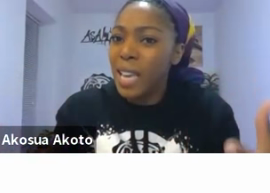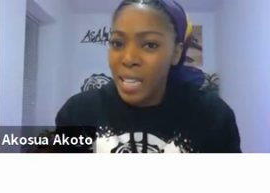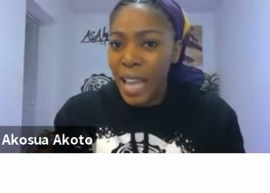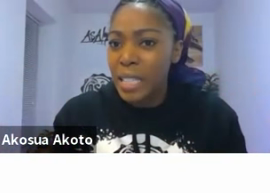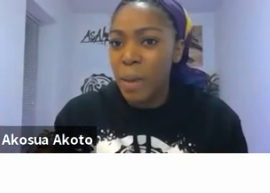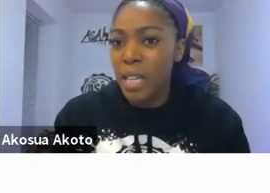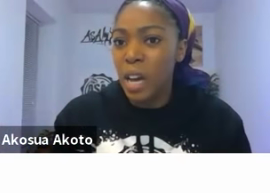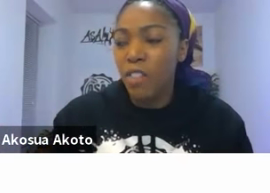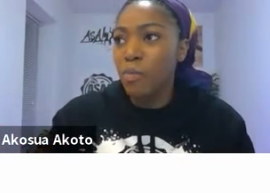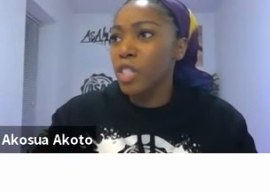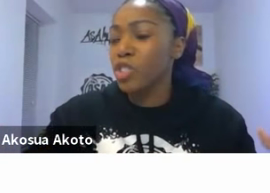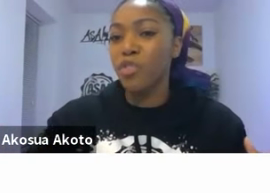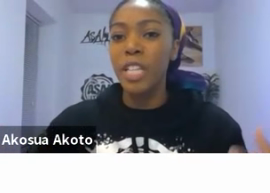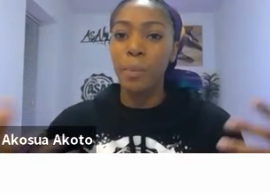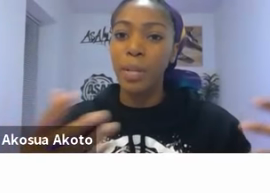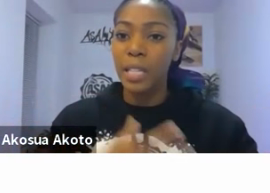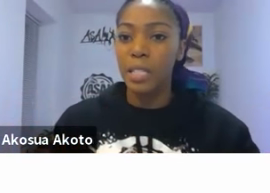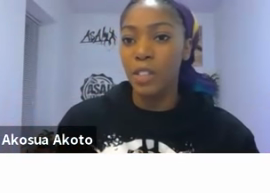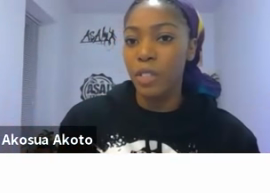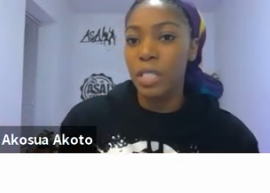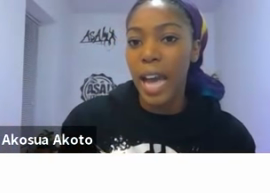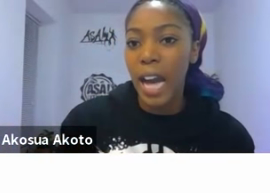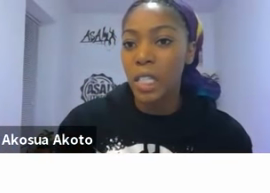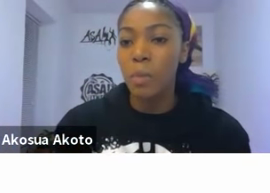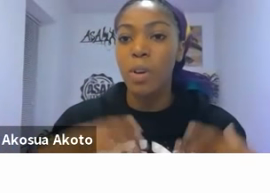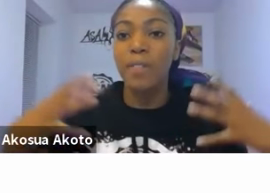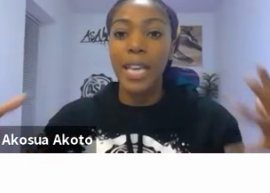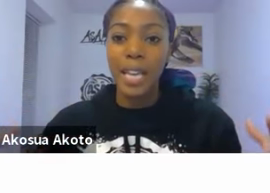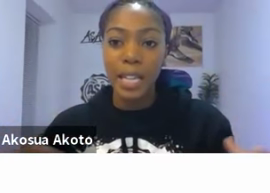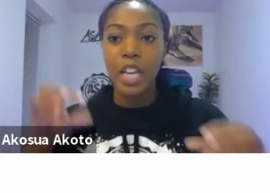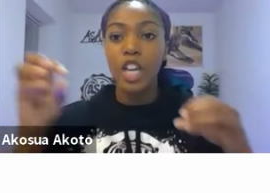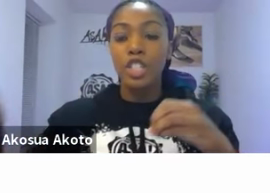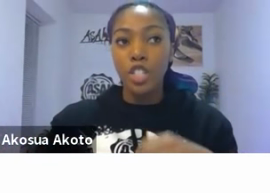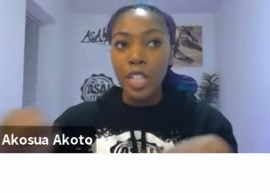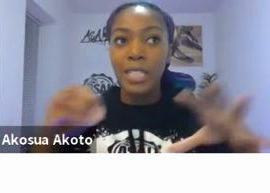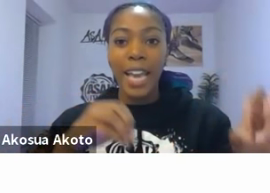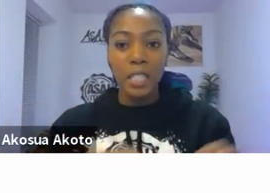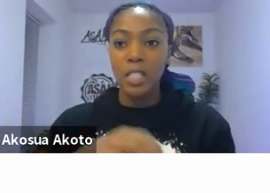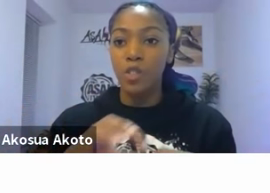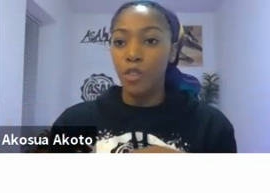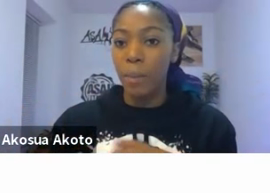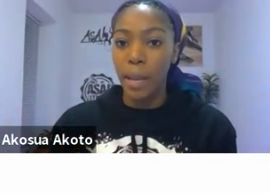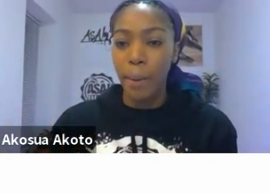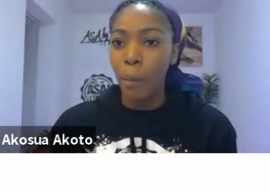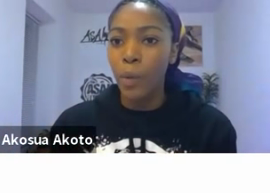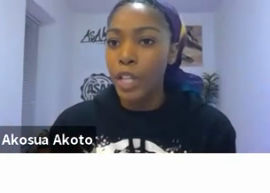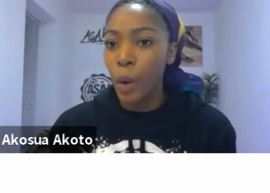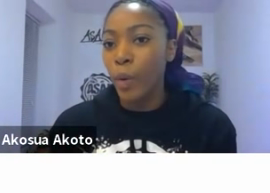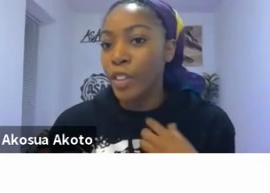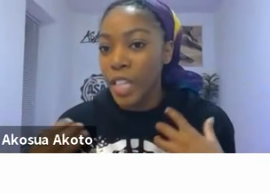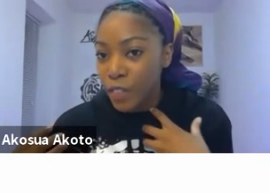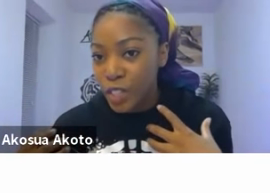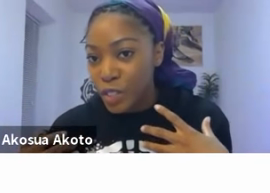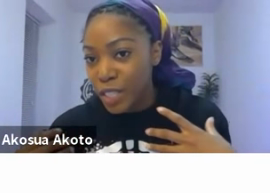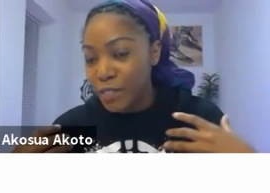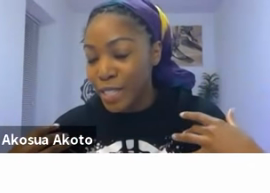People have taken aspects of Beat Your Feet and put it into different styles. People have taken certain dances from hip hop. We know